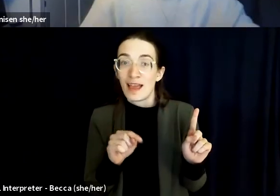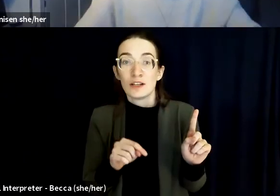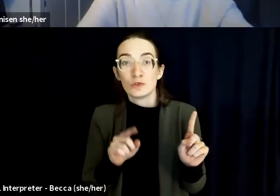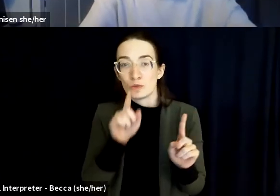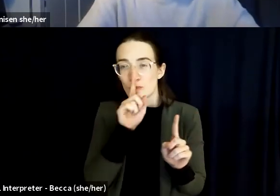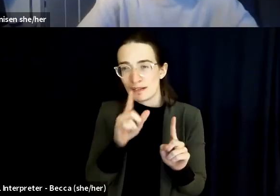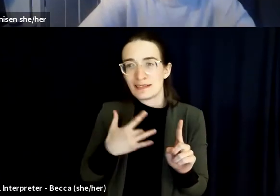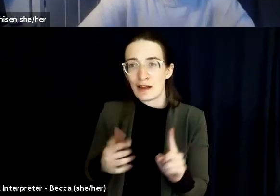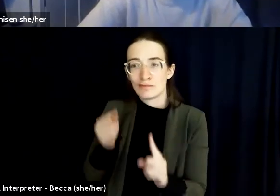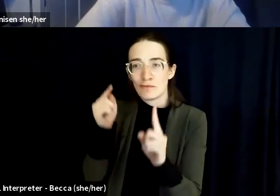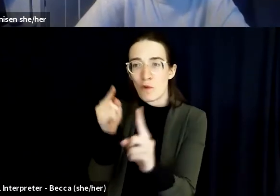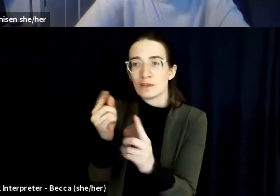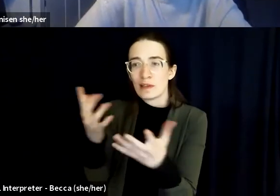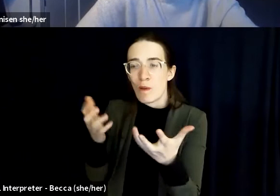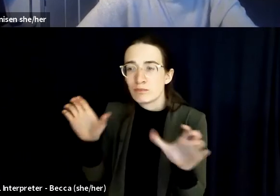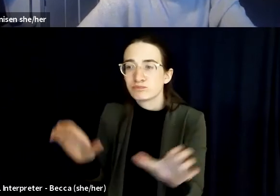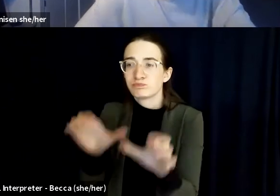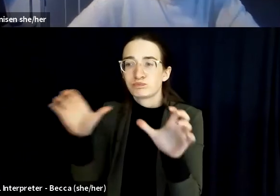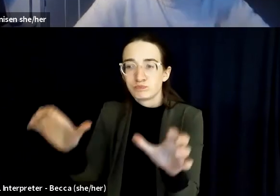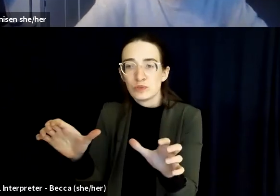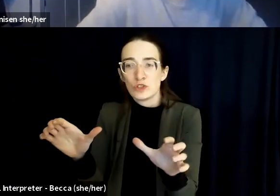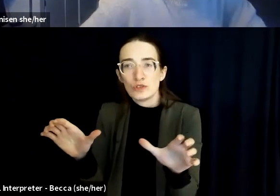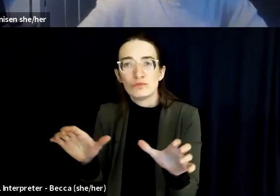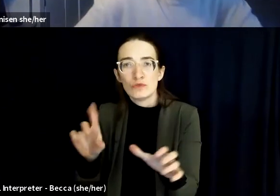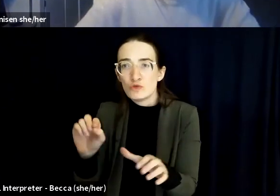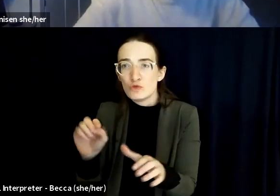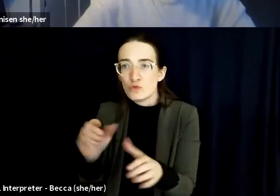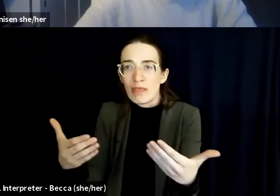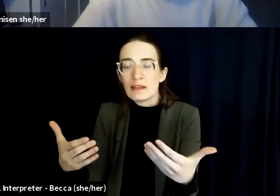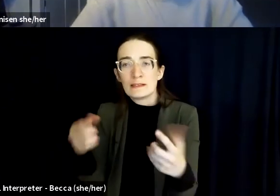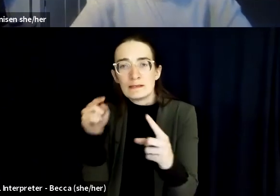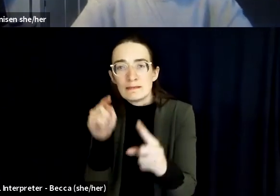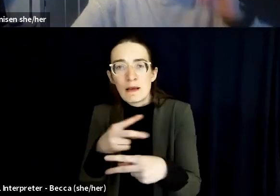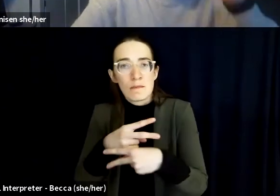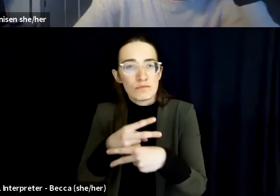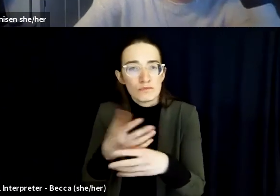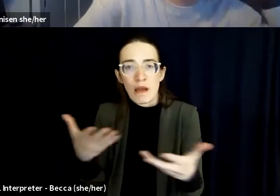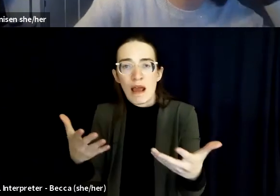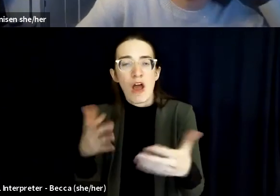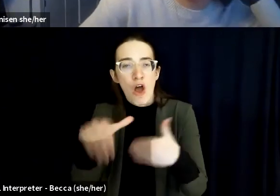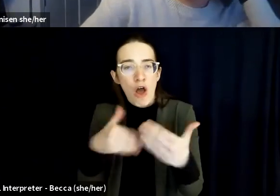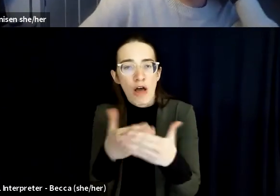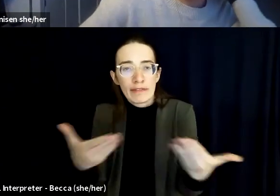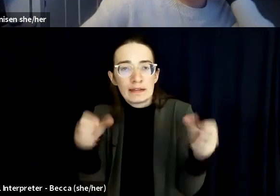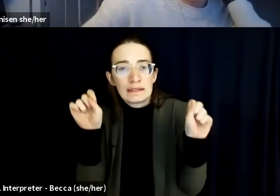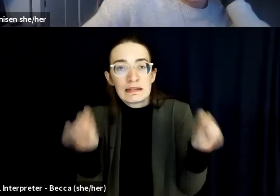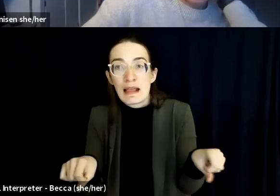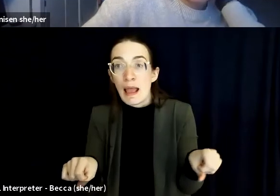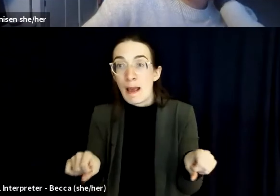achievement oriented, productive oriented of how can I do all of the things possible that I